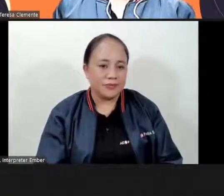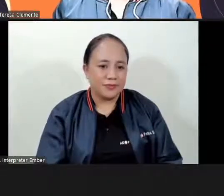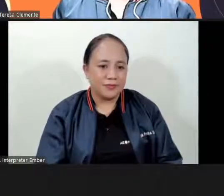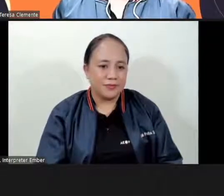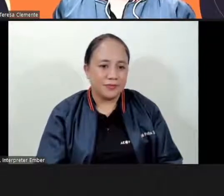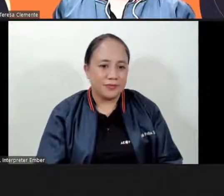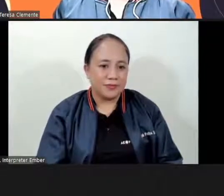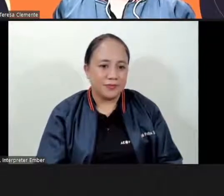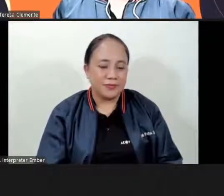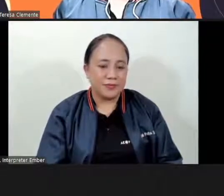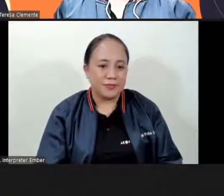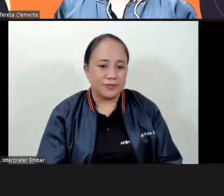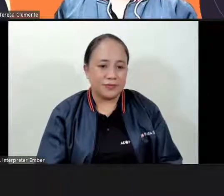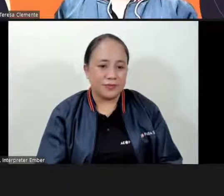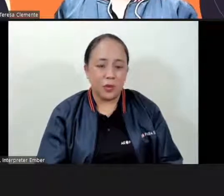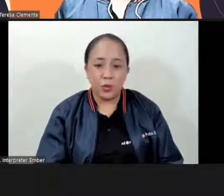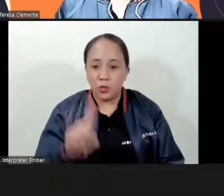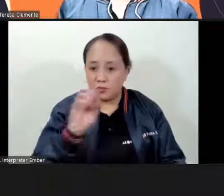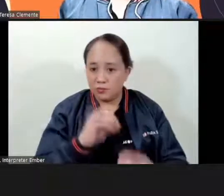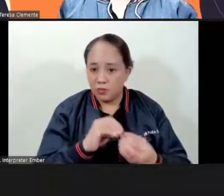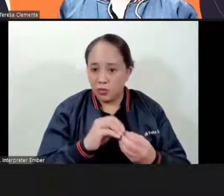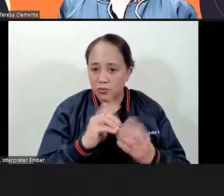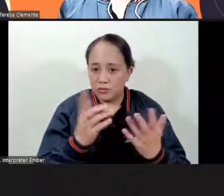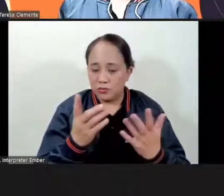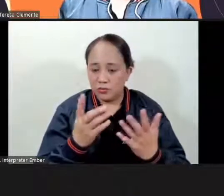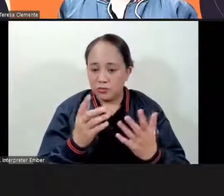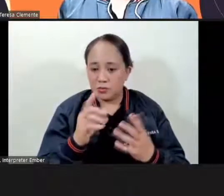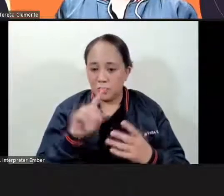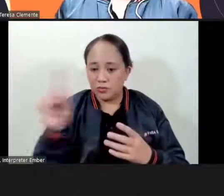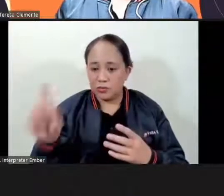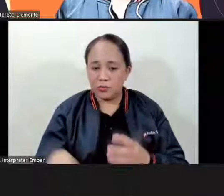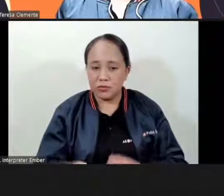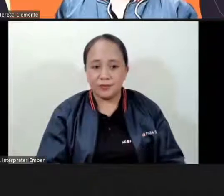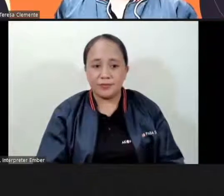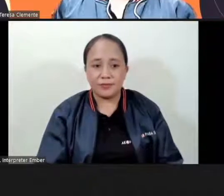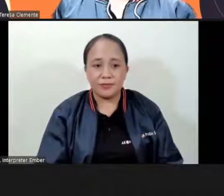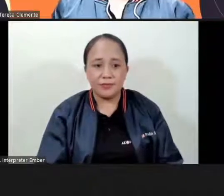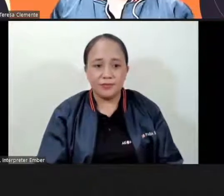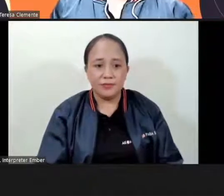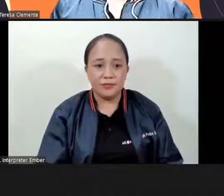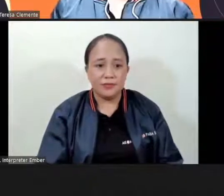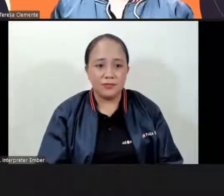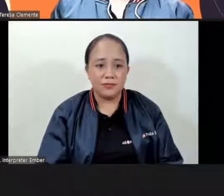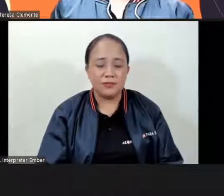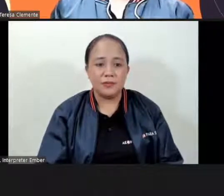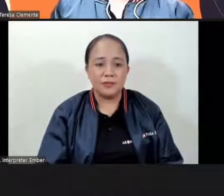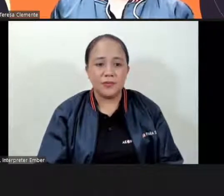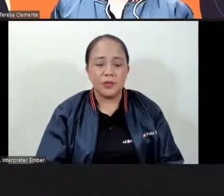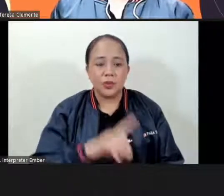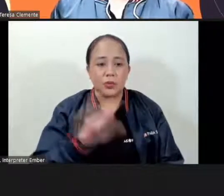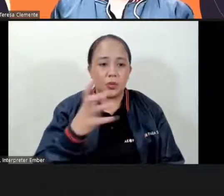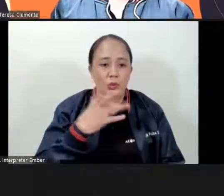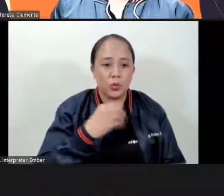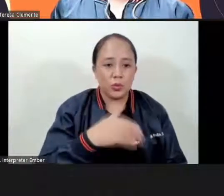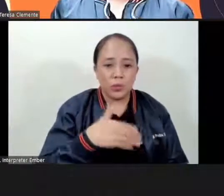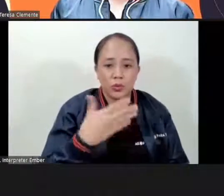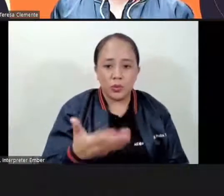time for one last question. And this question will go to Mr.